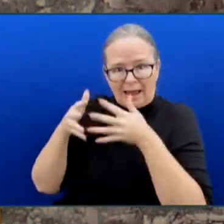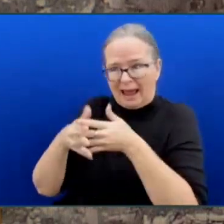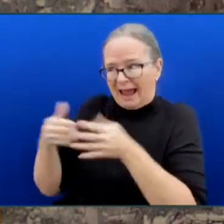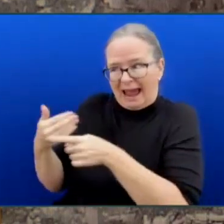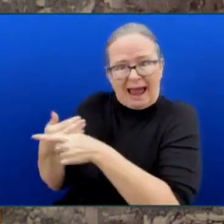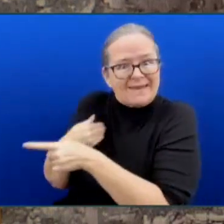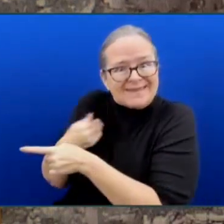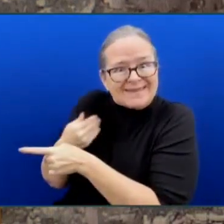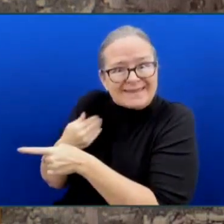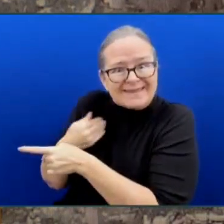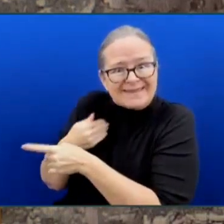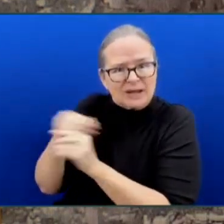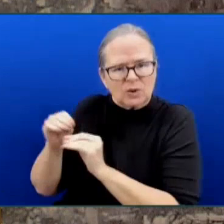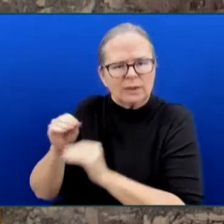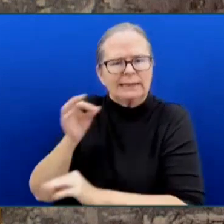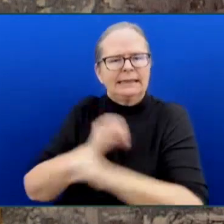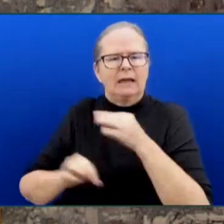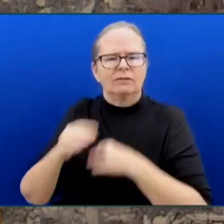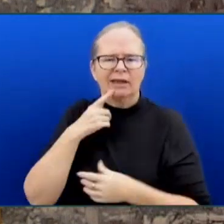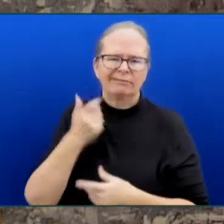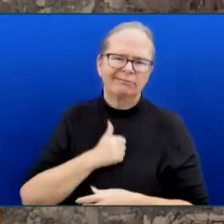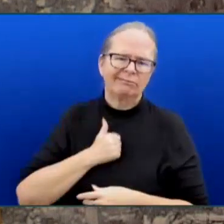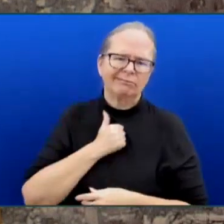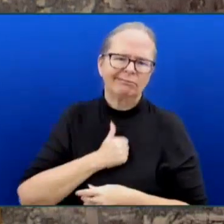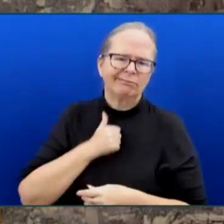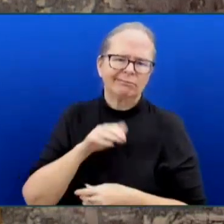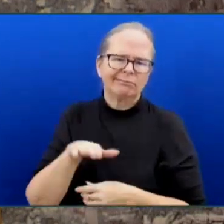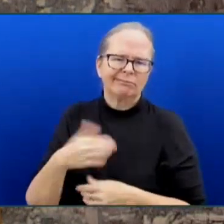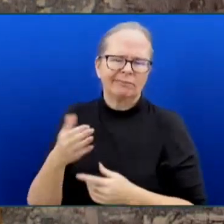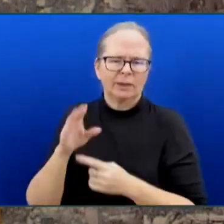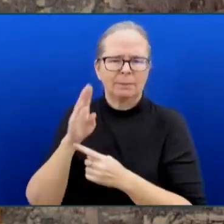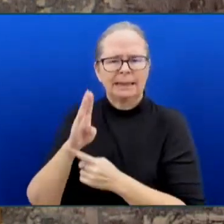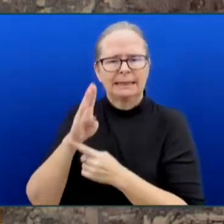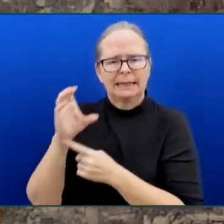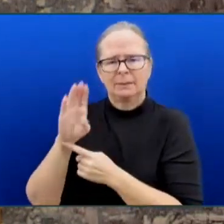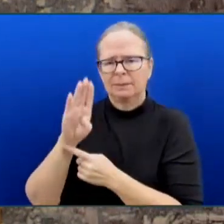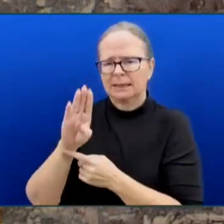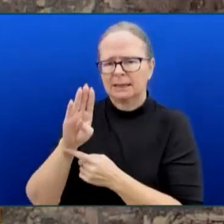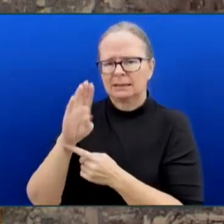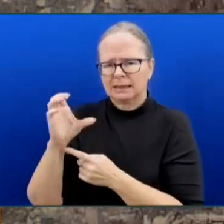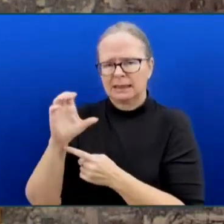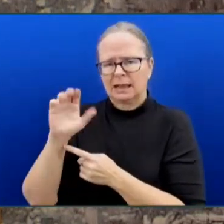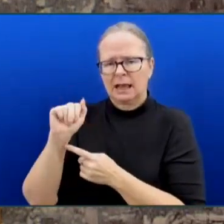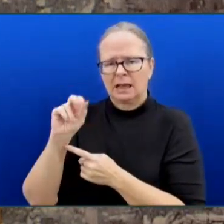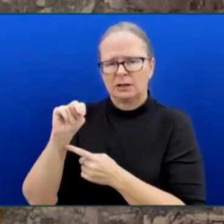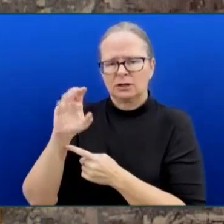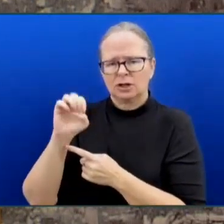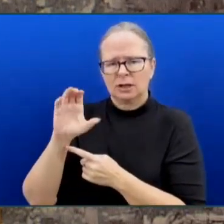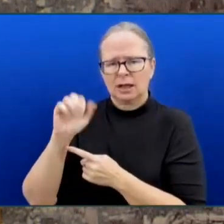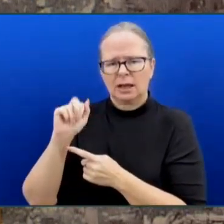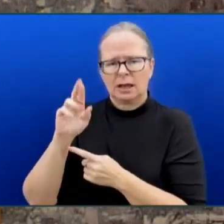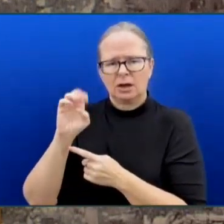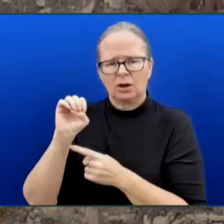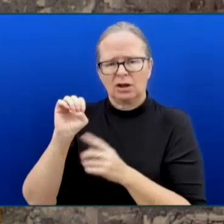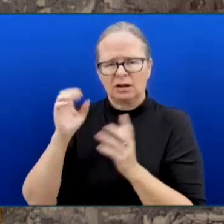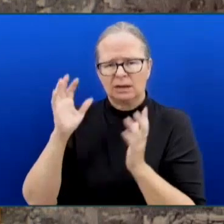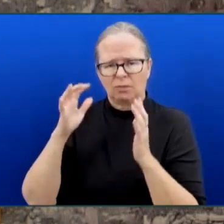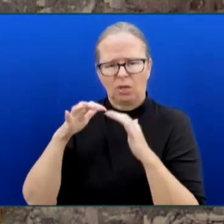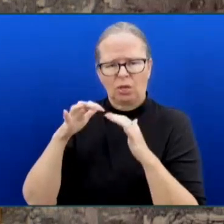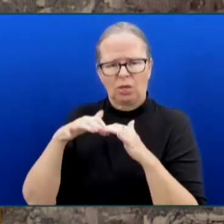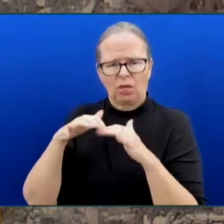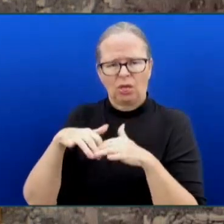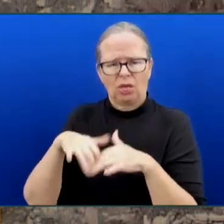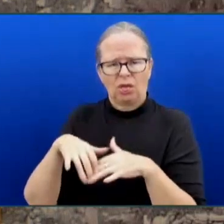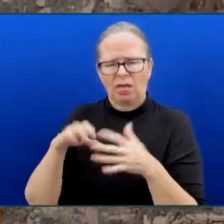cancer care system, found immediate life-saving treatment in the United States, fortunately. And in